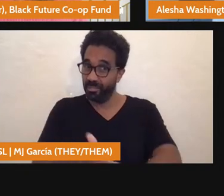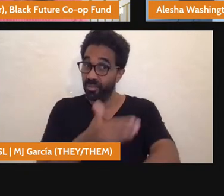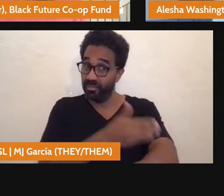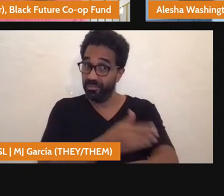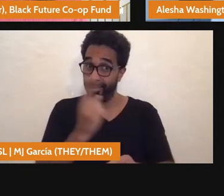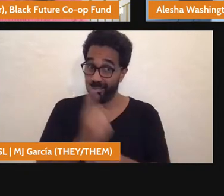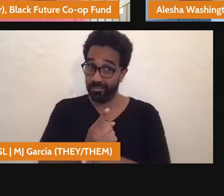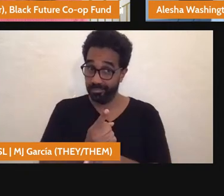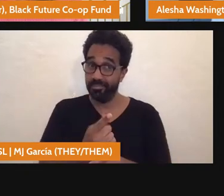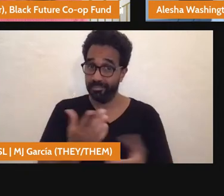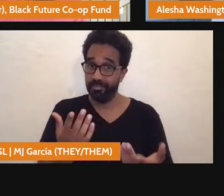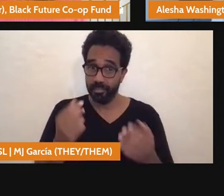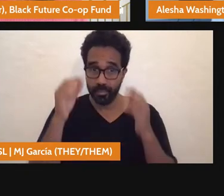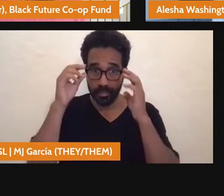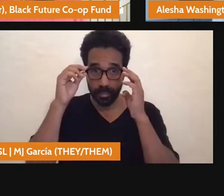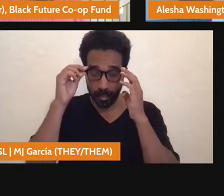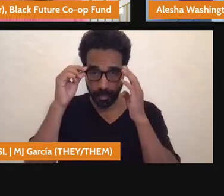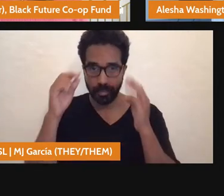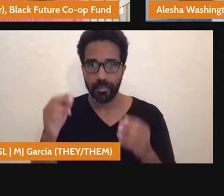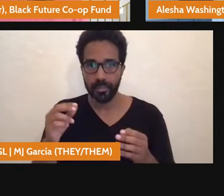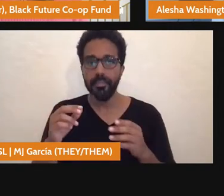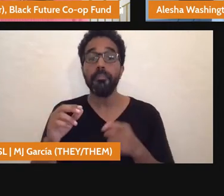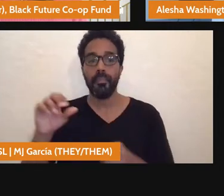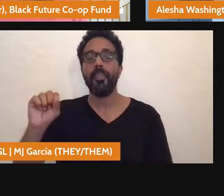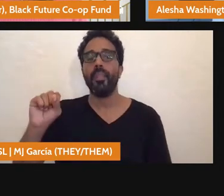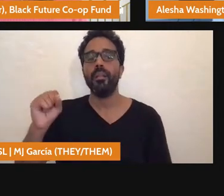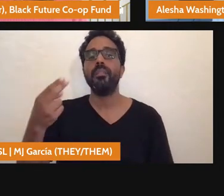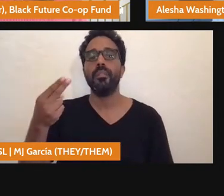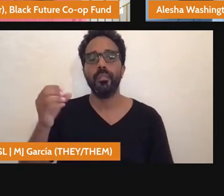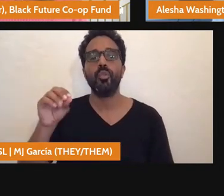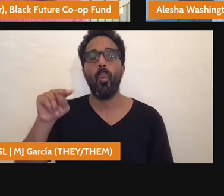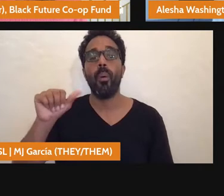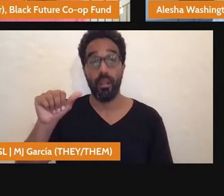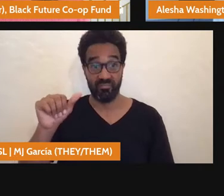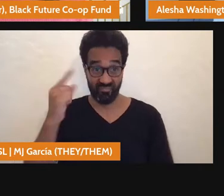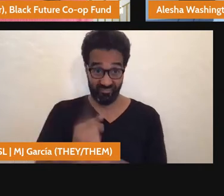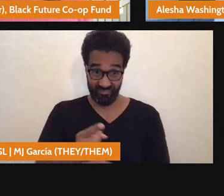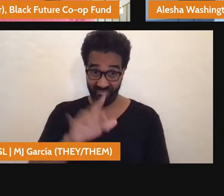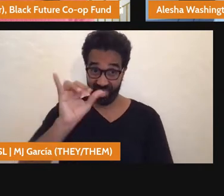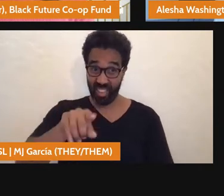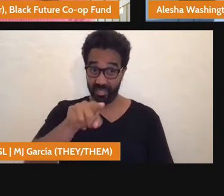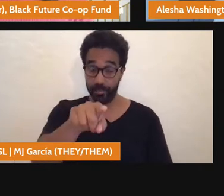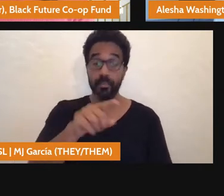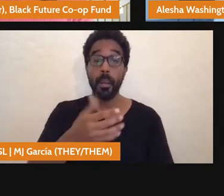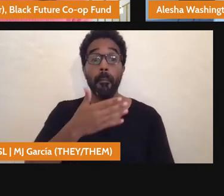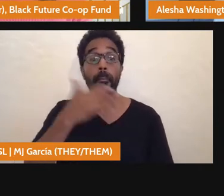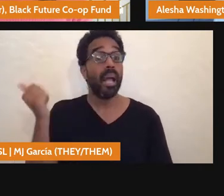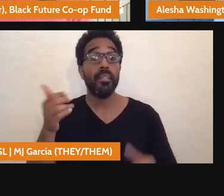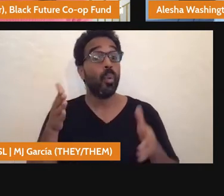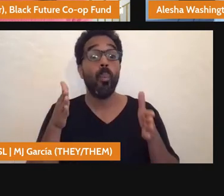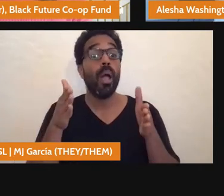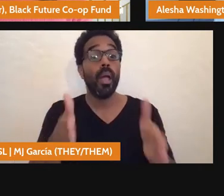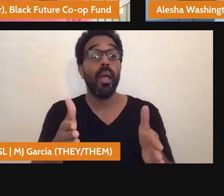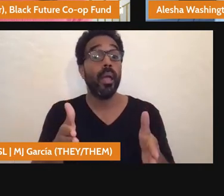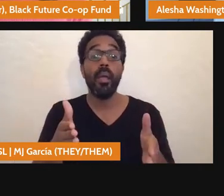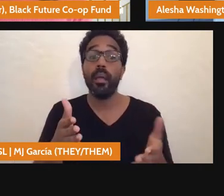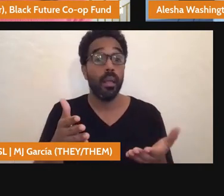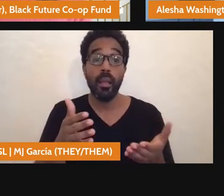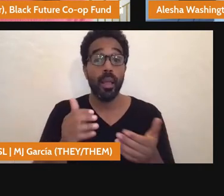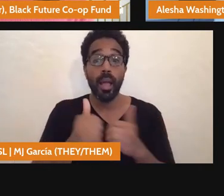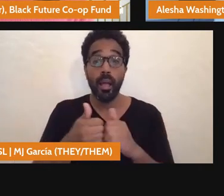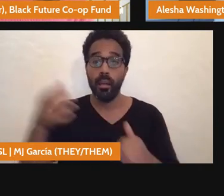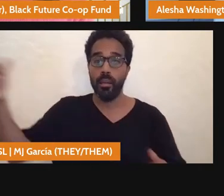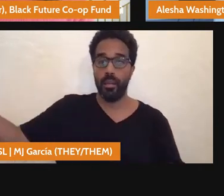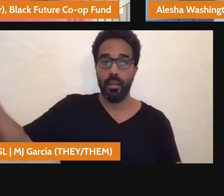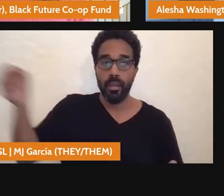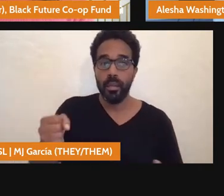And that's spot on. And the best way to do that is to actually hire a person to actually, that is their job, is